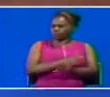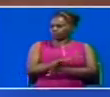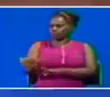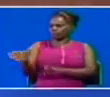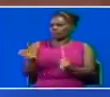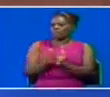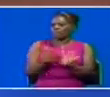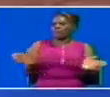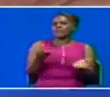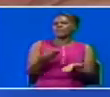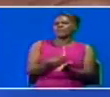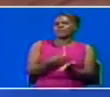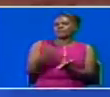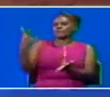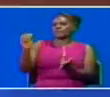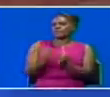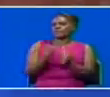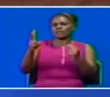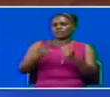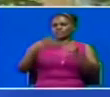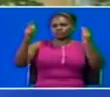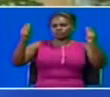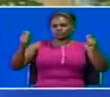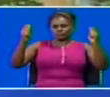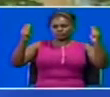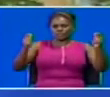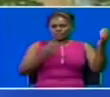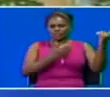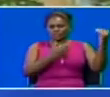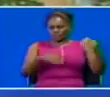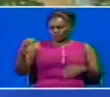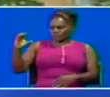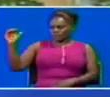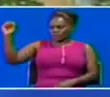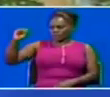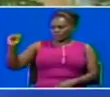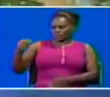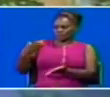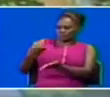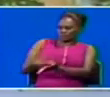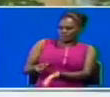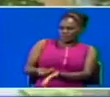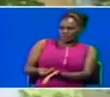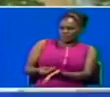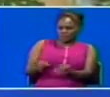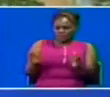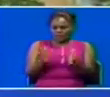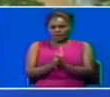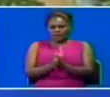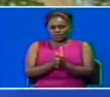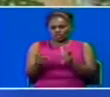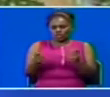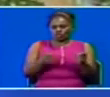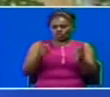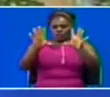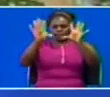of public funds to the 2017 campaigns. We expect the Minister for Finance and the Controller